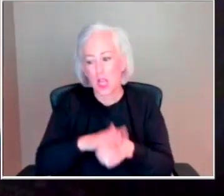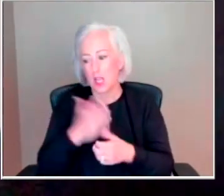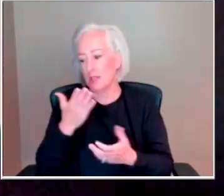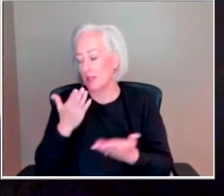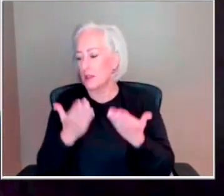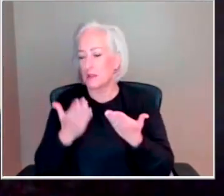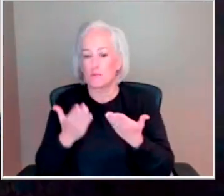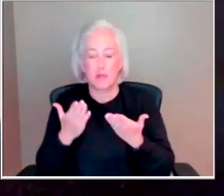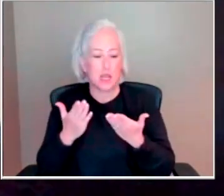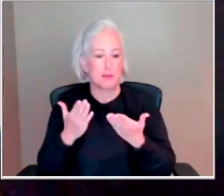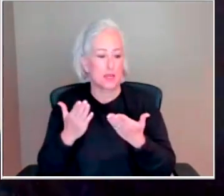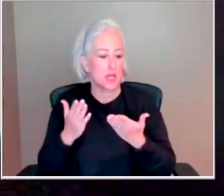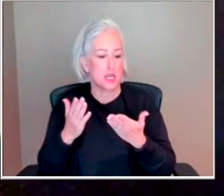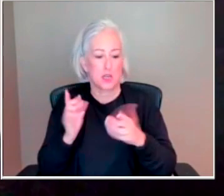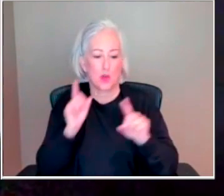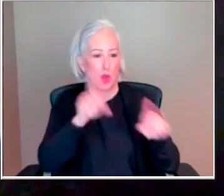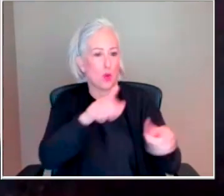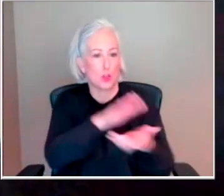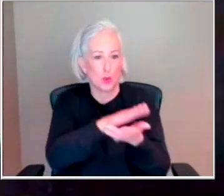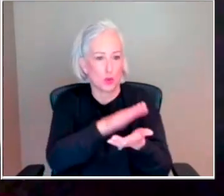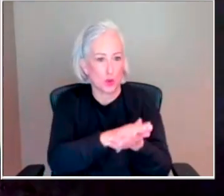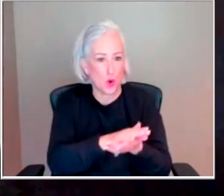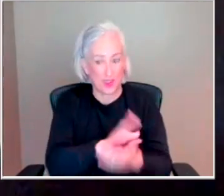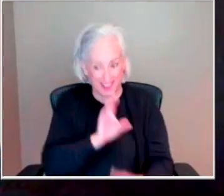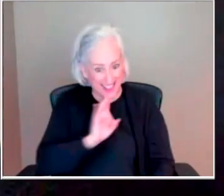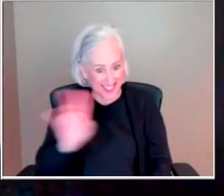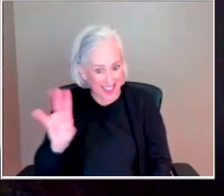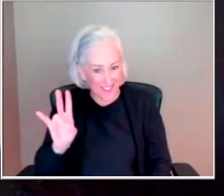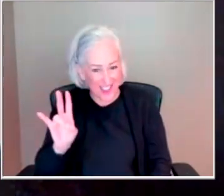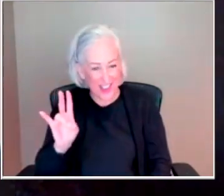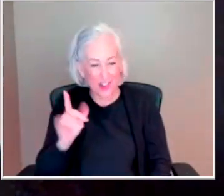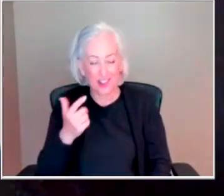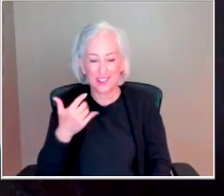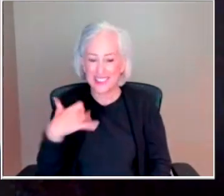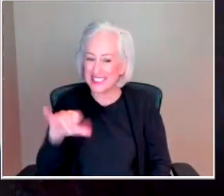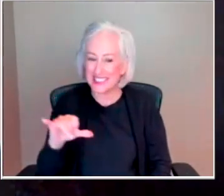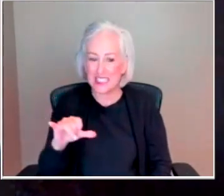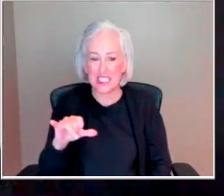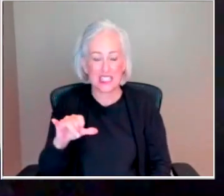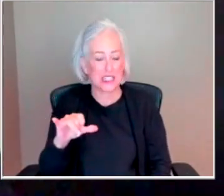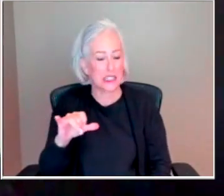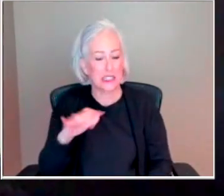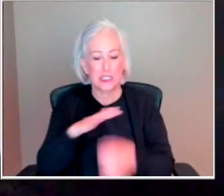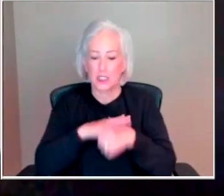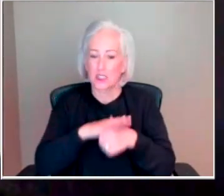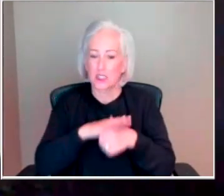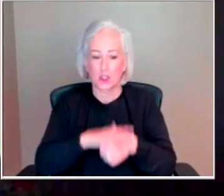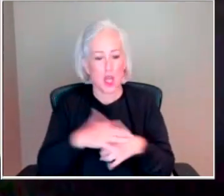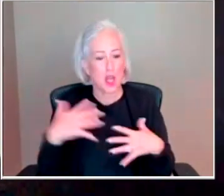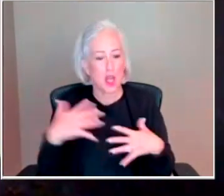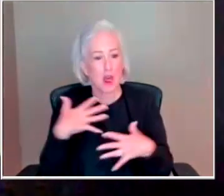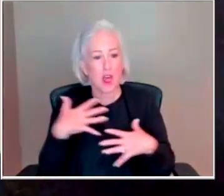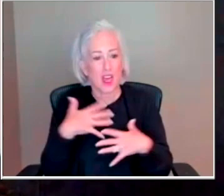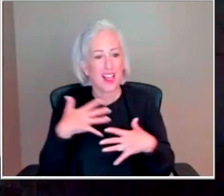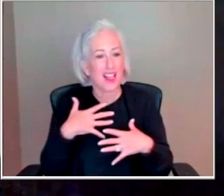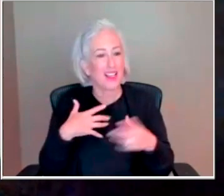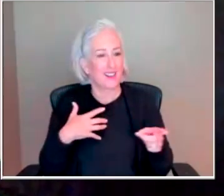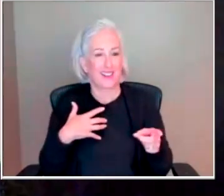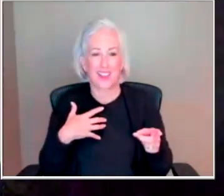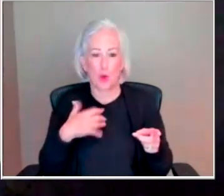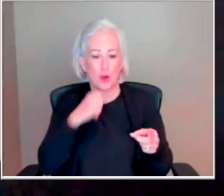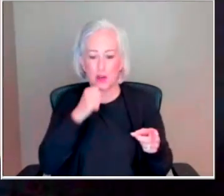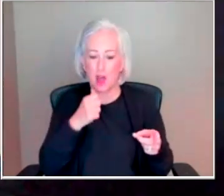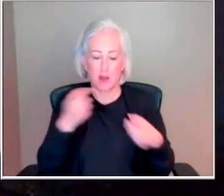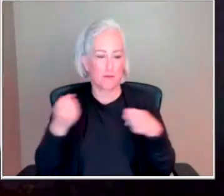Even the 7-year-old, it just kind of, me being in that hospital was not sitting well with them at all. And